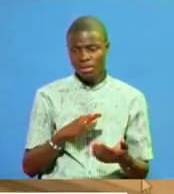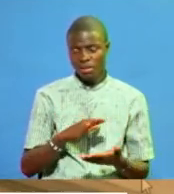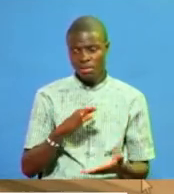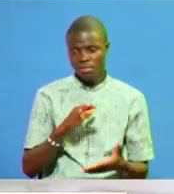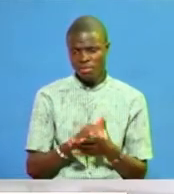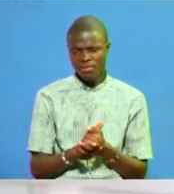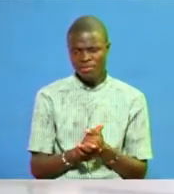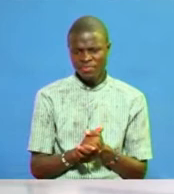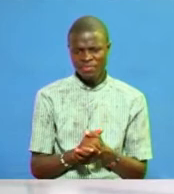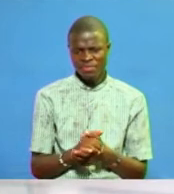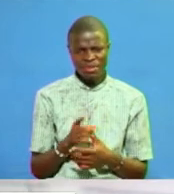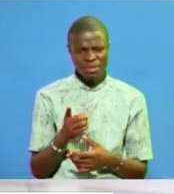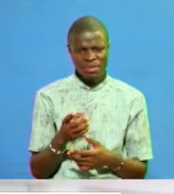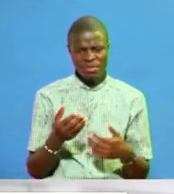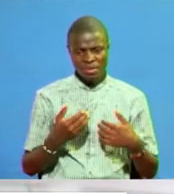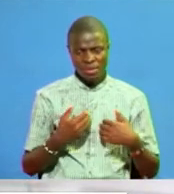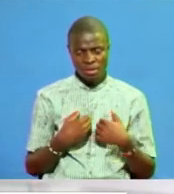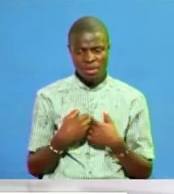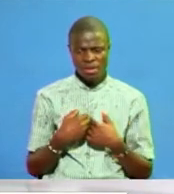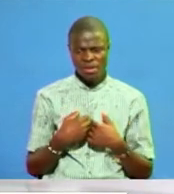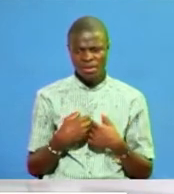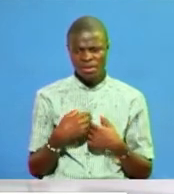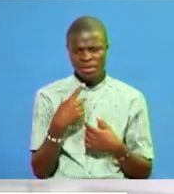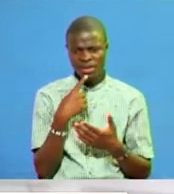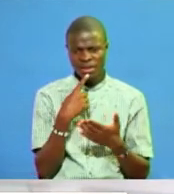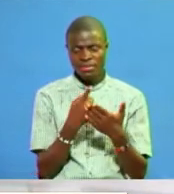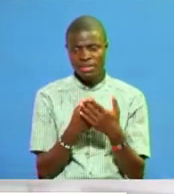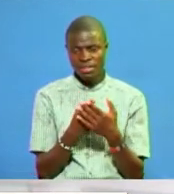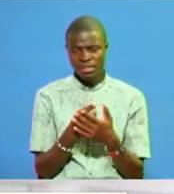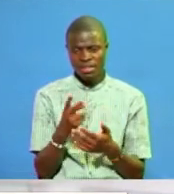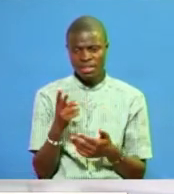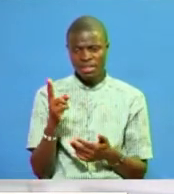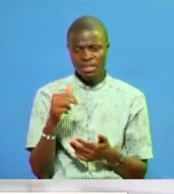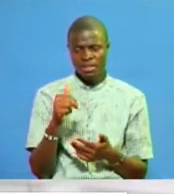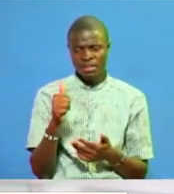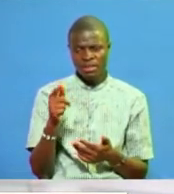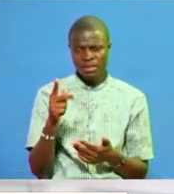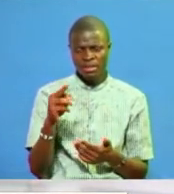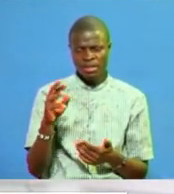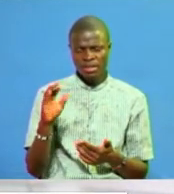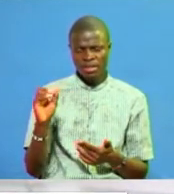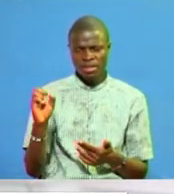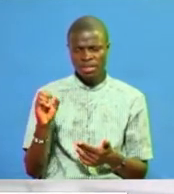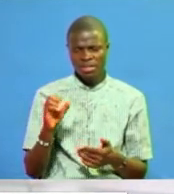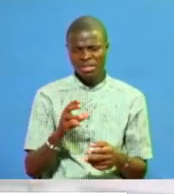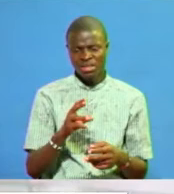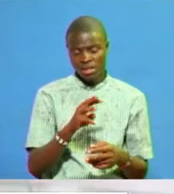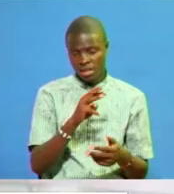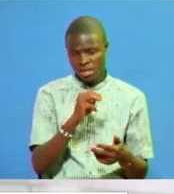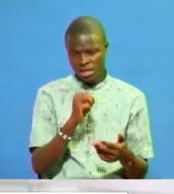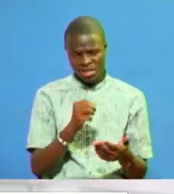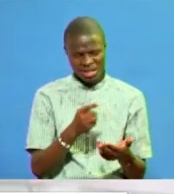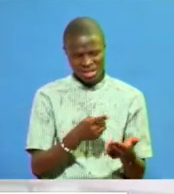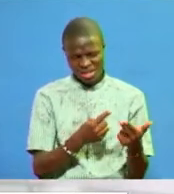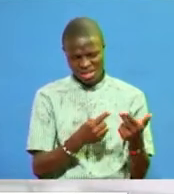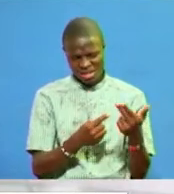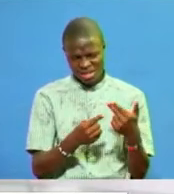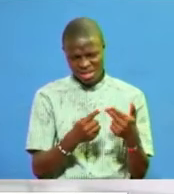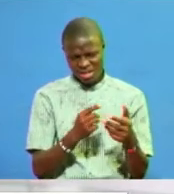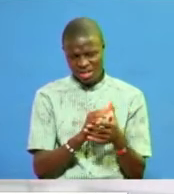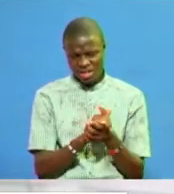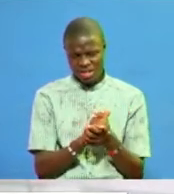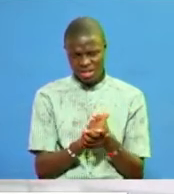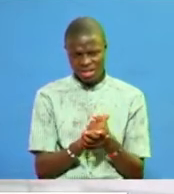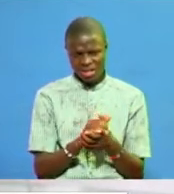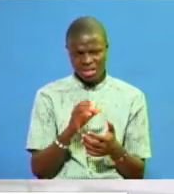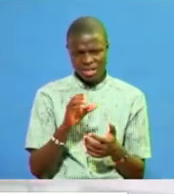Now, you have mentioned hackers. Hackers can easily access Bitcoin. So cryptocurrencies are